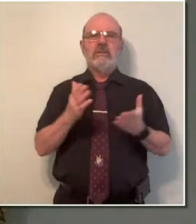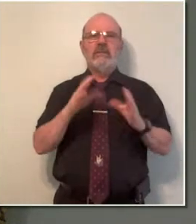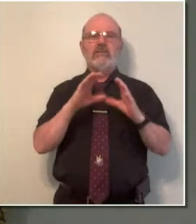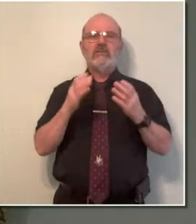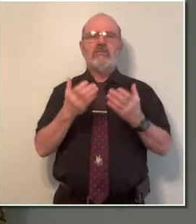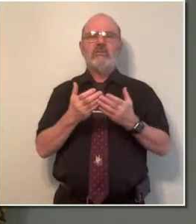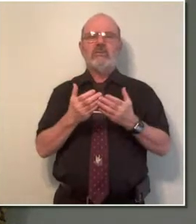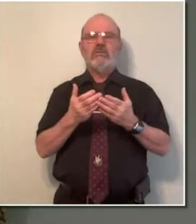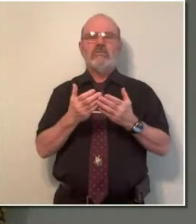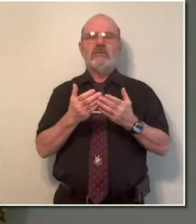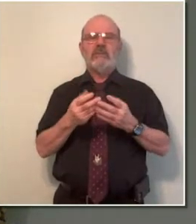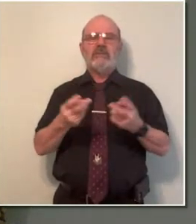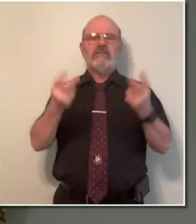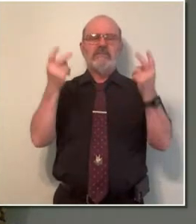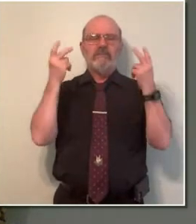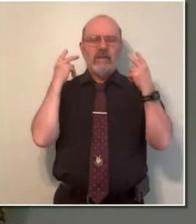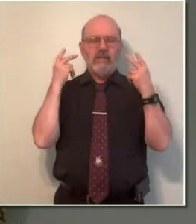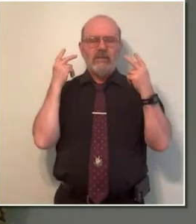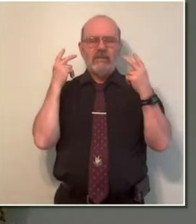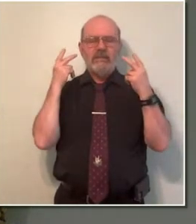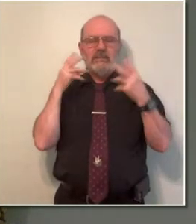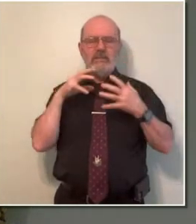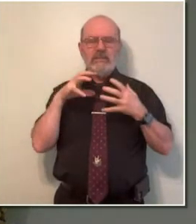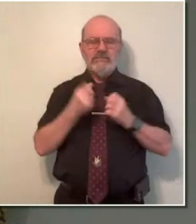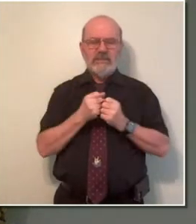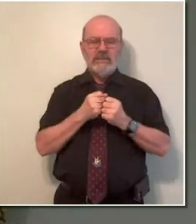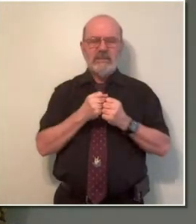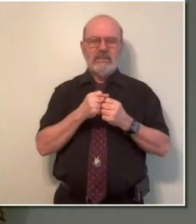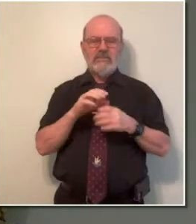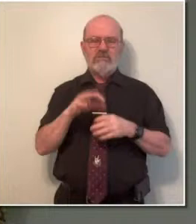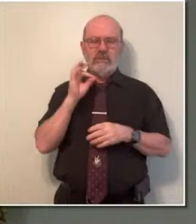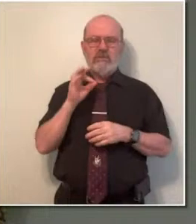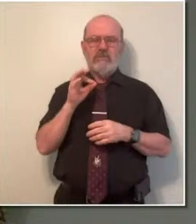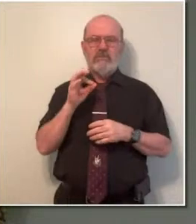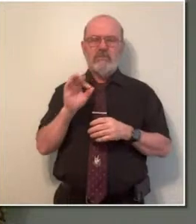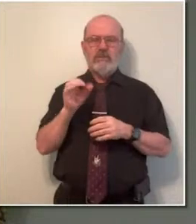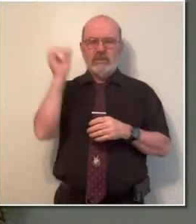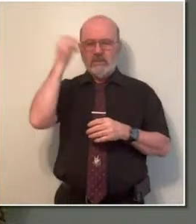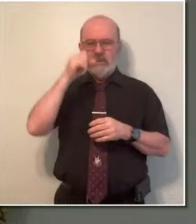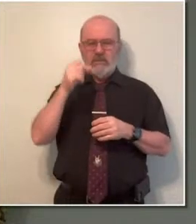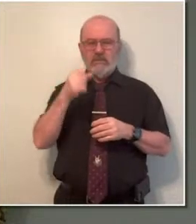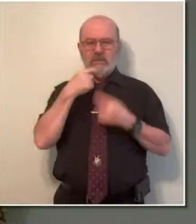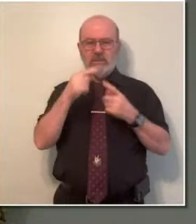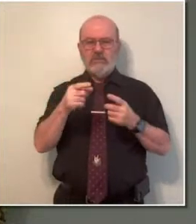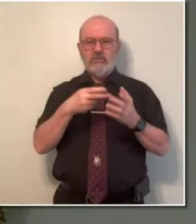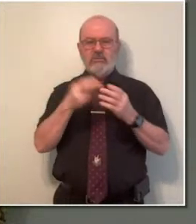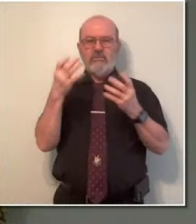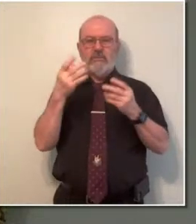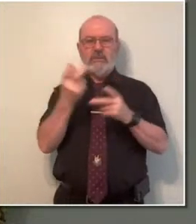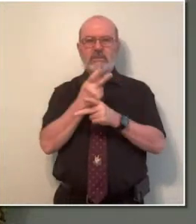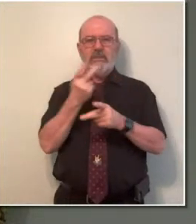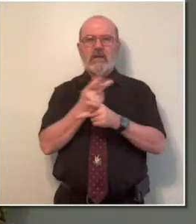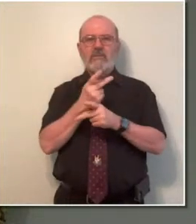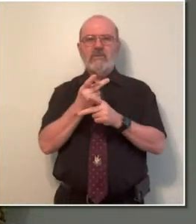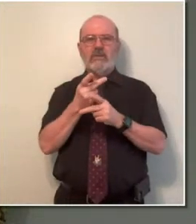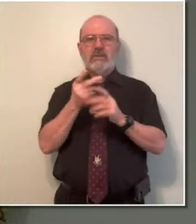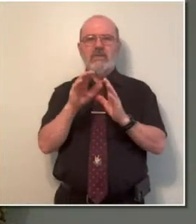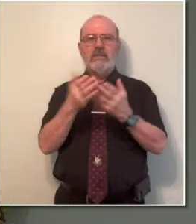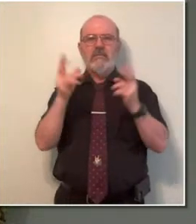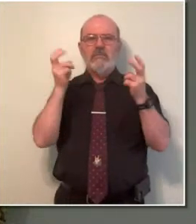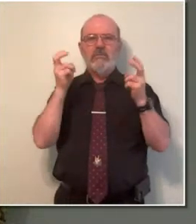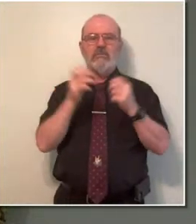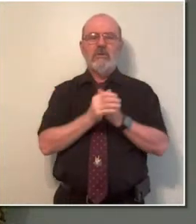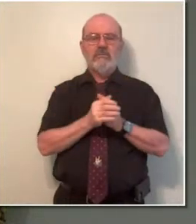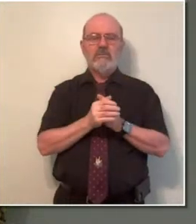is vanity and vexation of spirit. Solomon sounds this truth several times in the book of Proverbs. Let me just parrot a few verses for